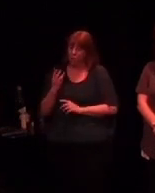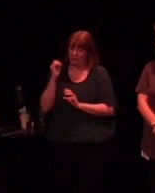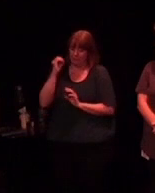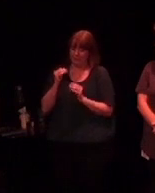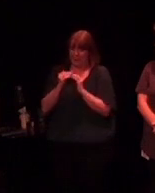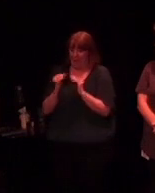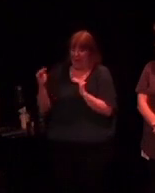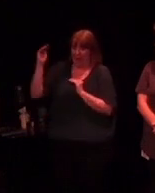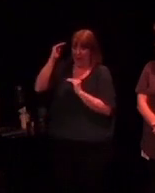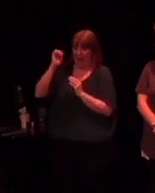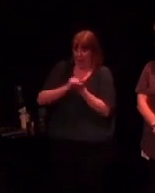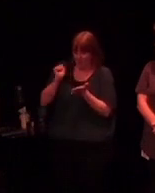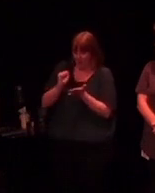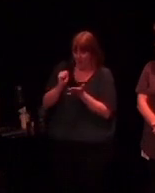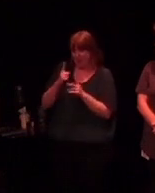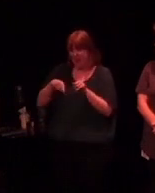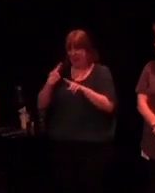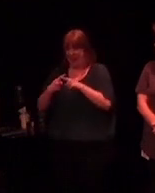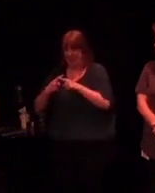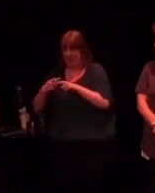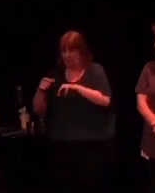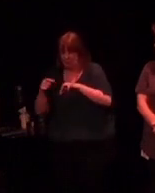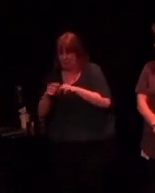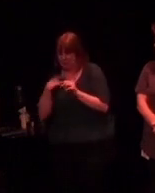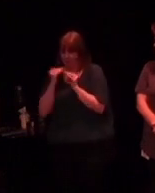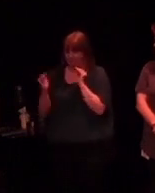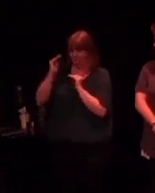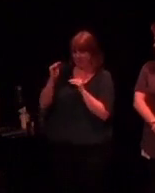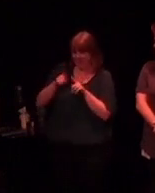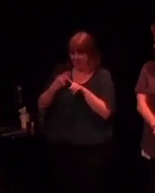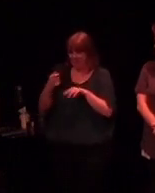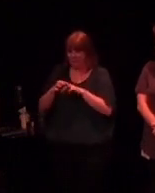higher mark as a first class than my ex-husband. So not better.